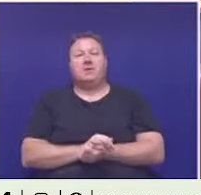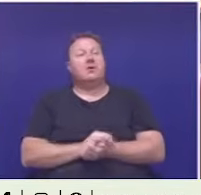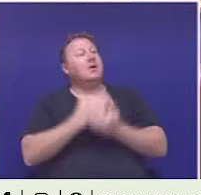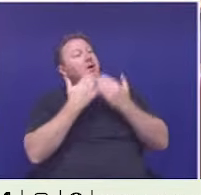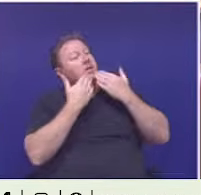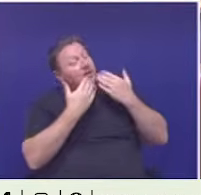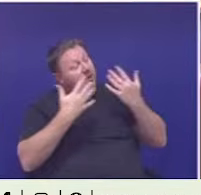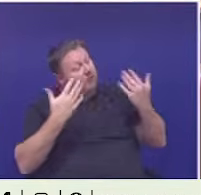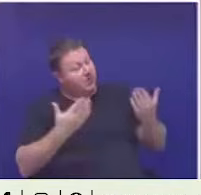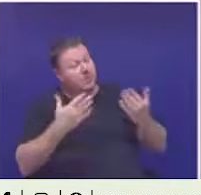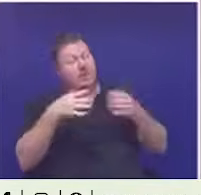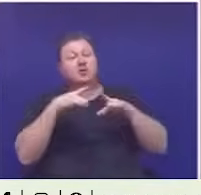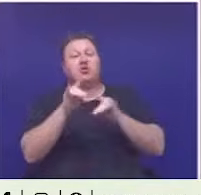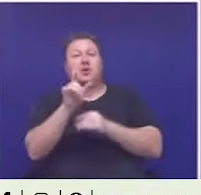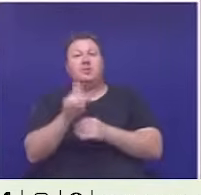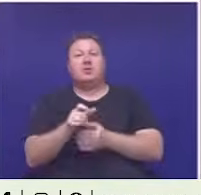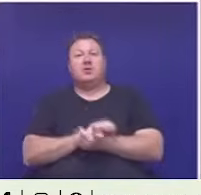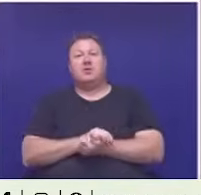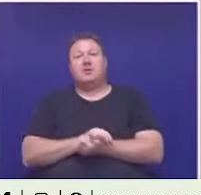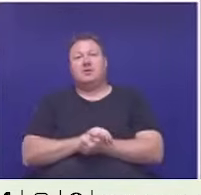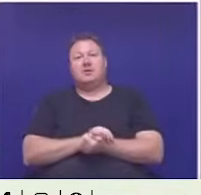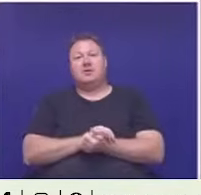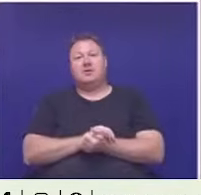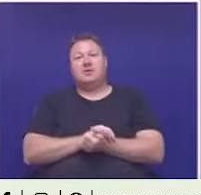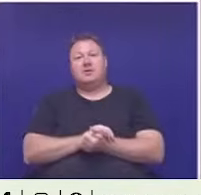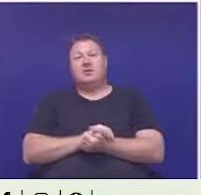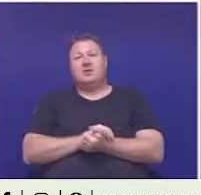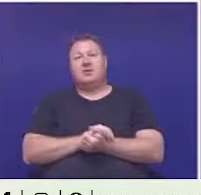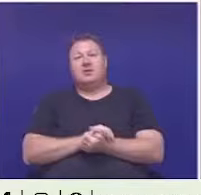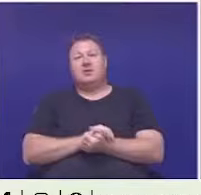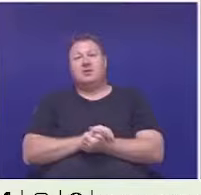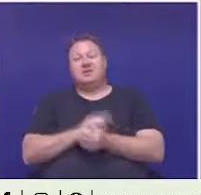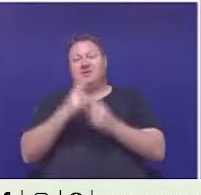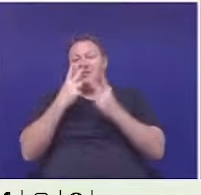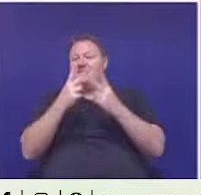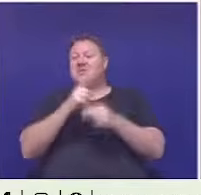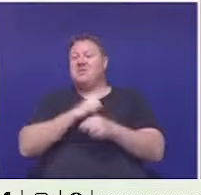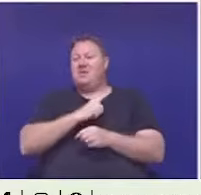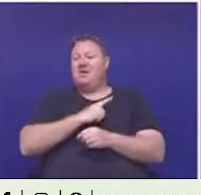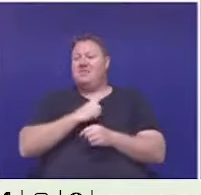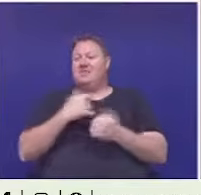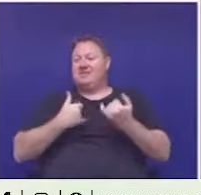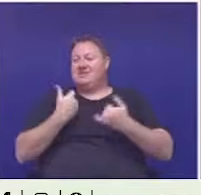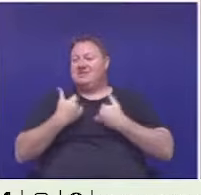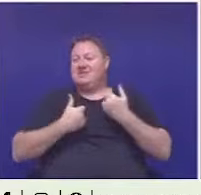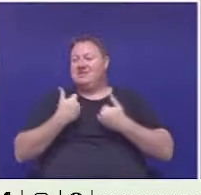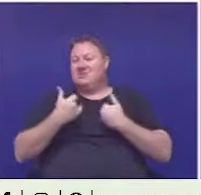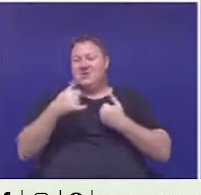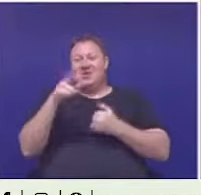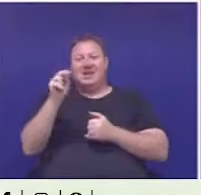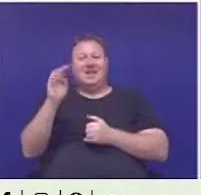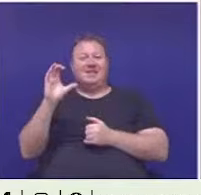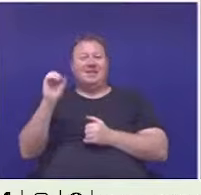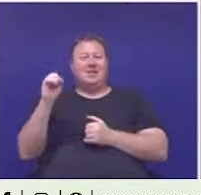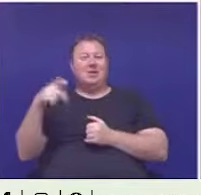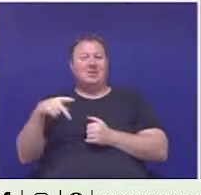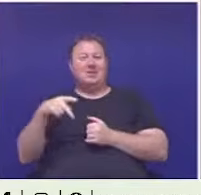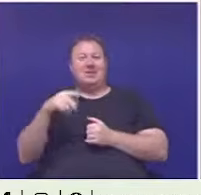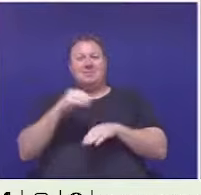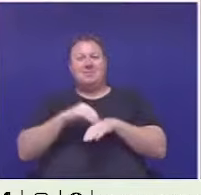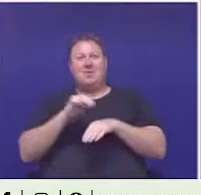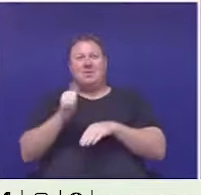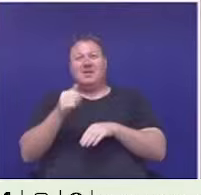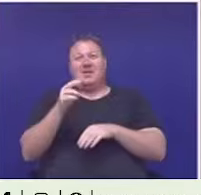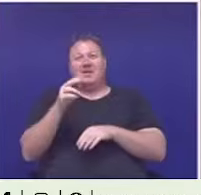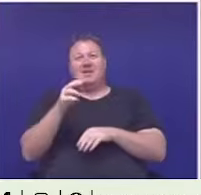Thank you very much, Chairperson. Do you see why I like to be in the National Council of Provinces more than in the NA? Honorable Feni